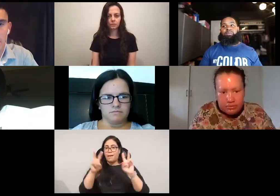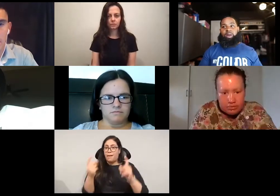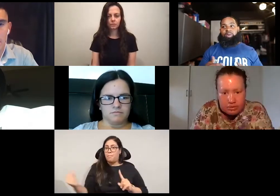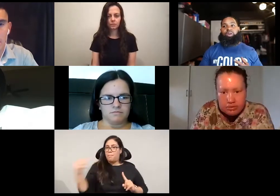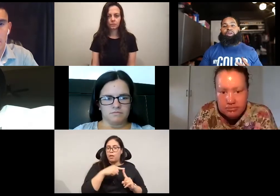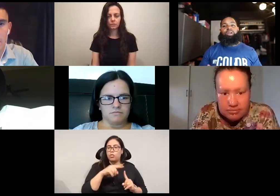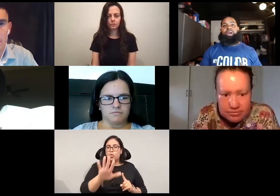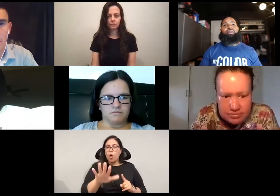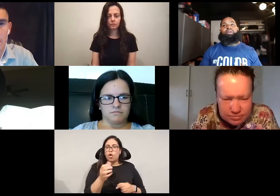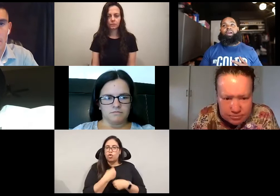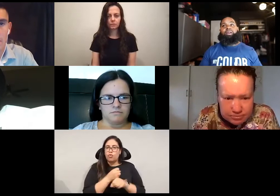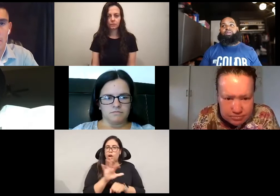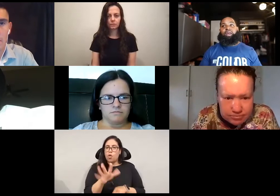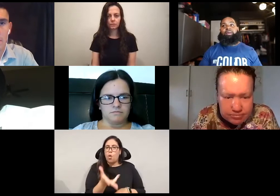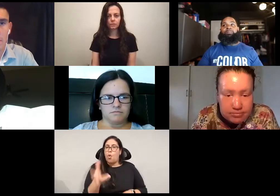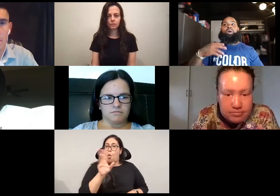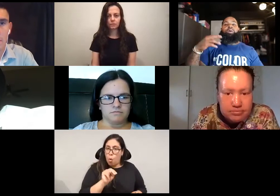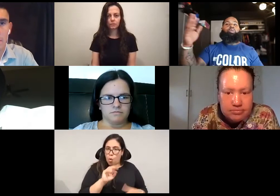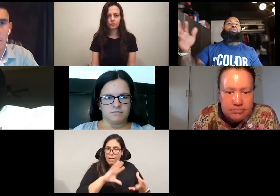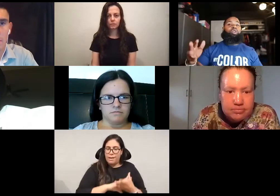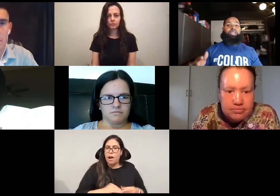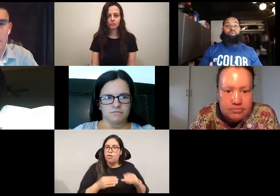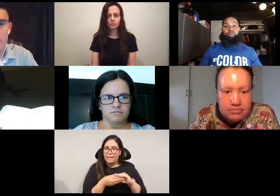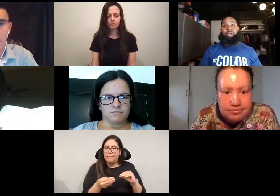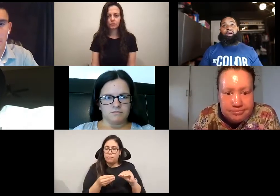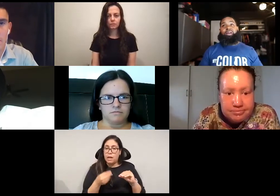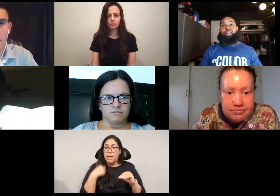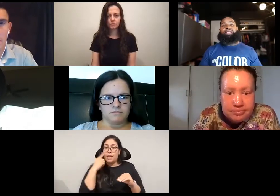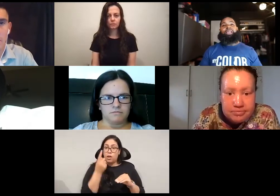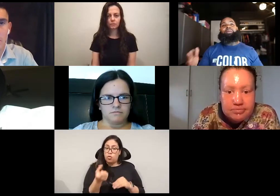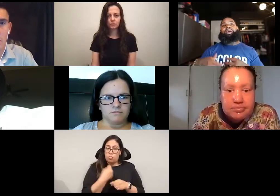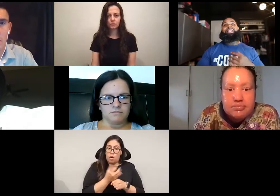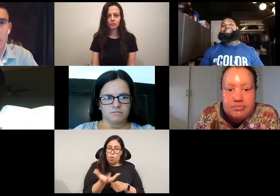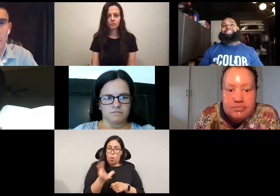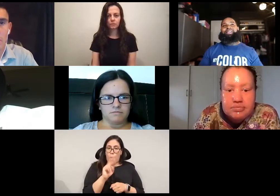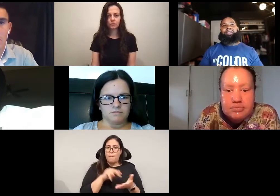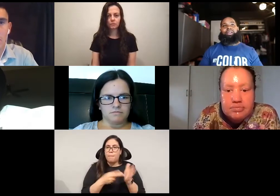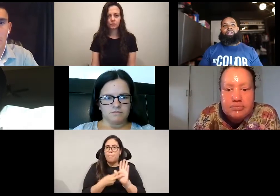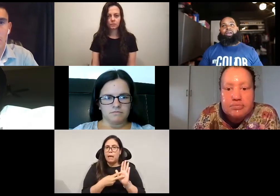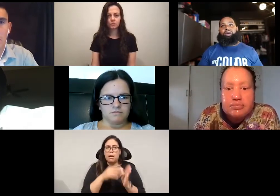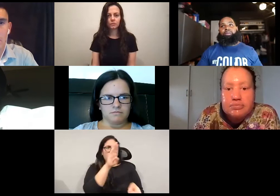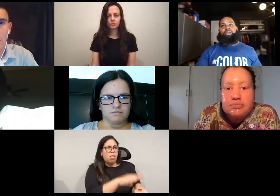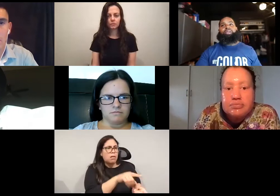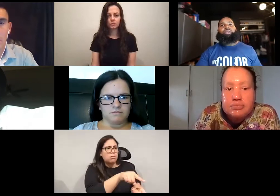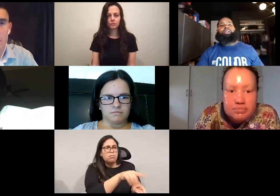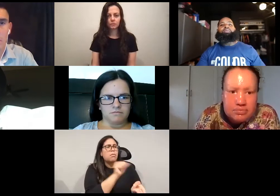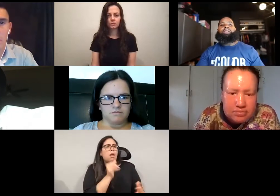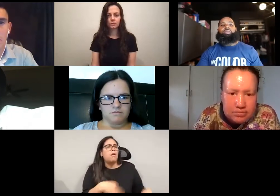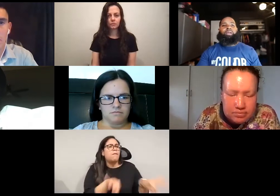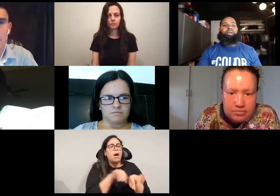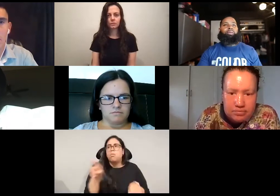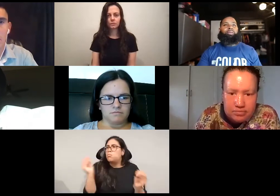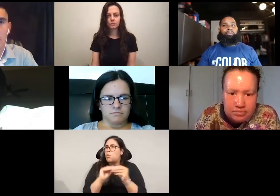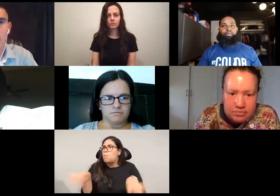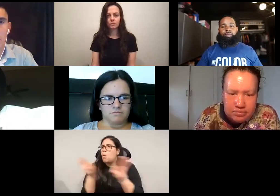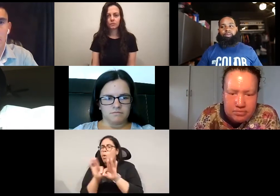think that if people start to create their own narrative, then more voices will be heard instead of being lessened. This is Wesley, I'm done